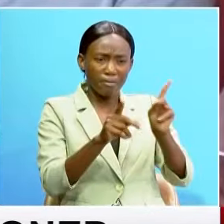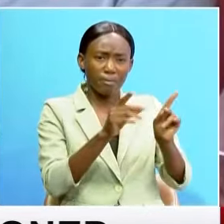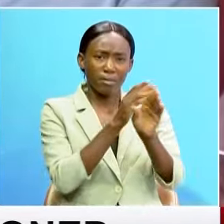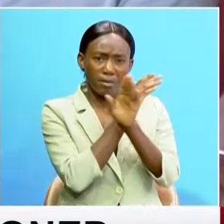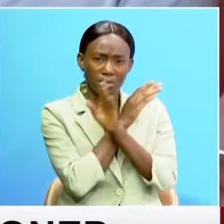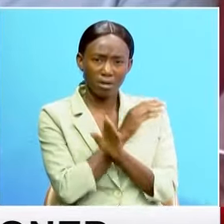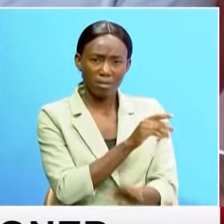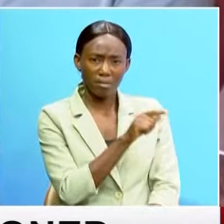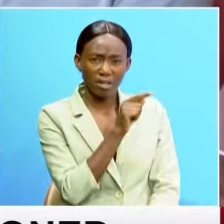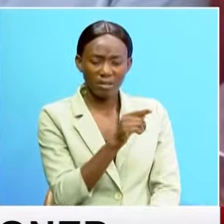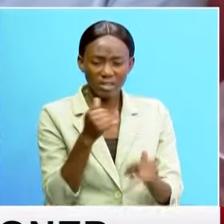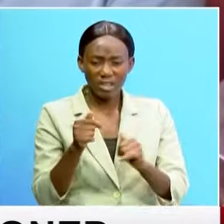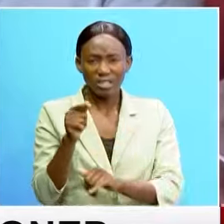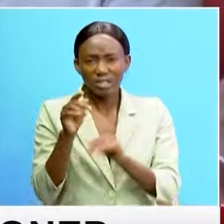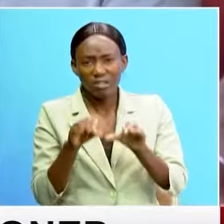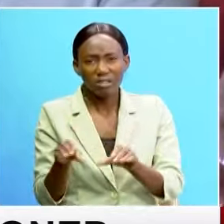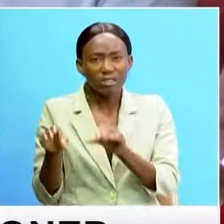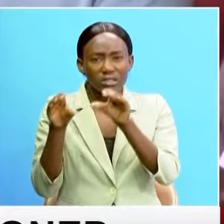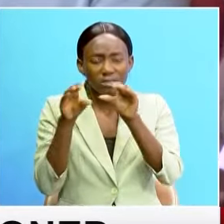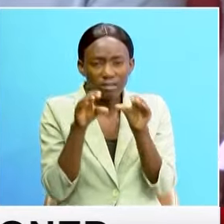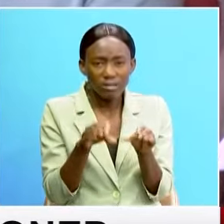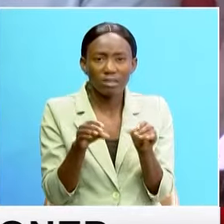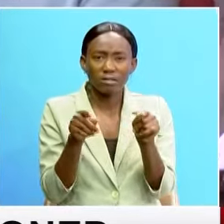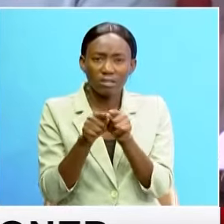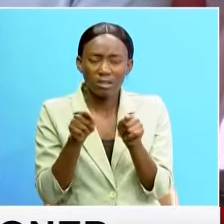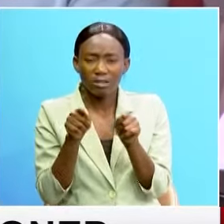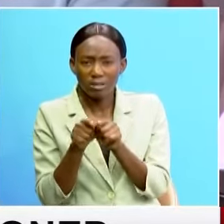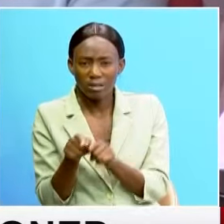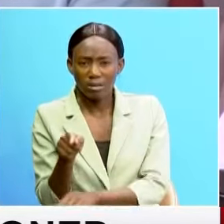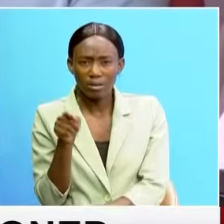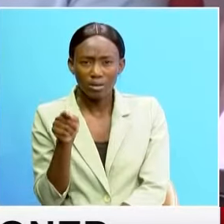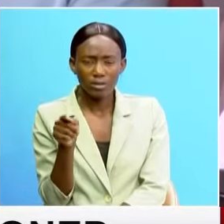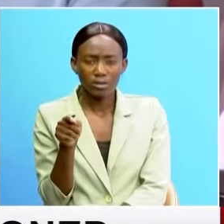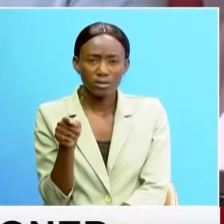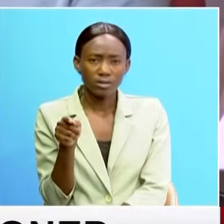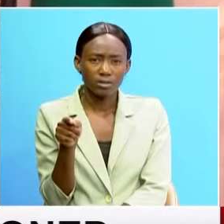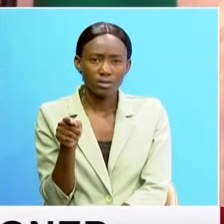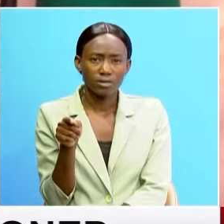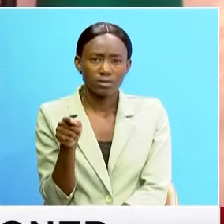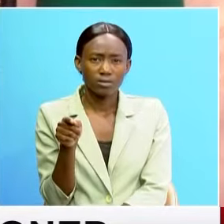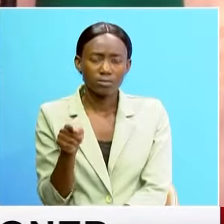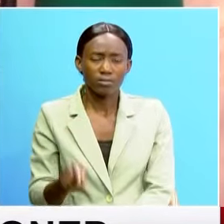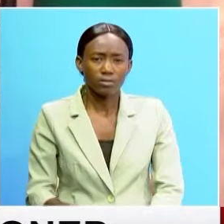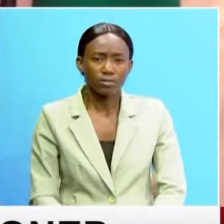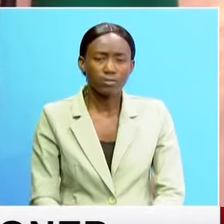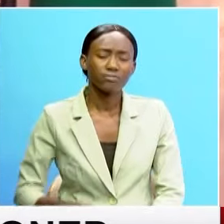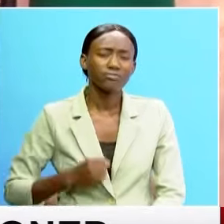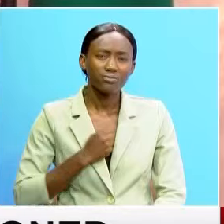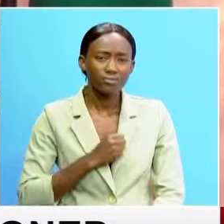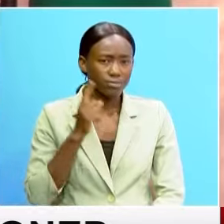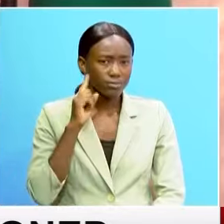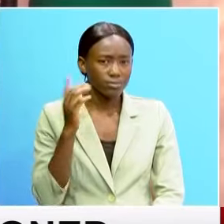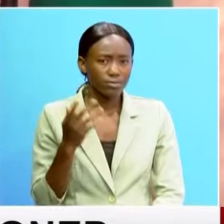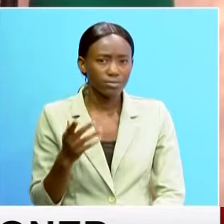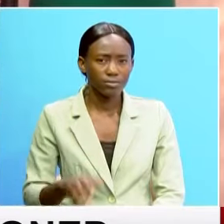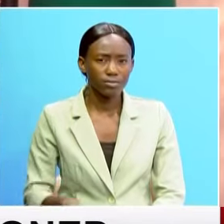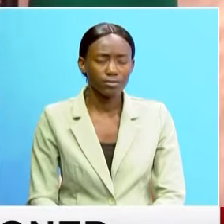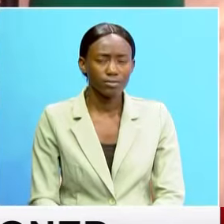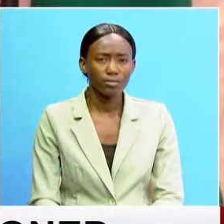This has been done by constructing the service building, including outpatient department, medical